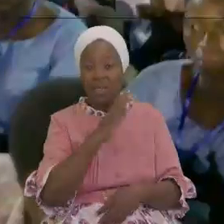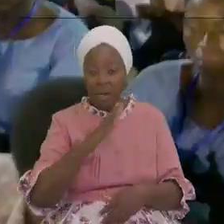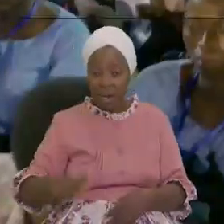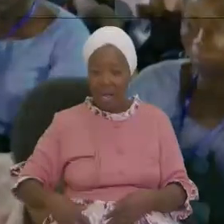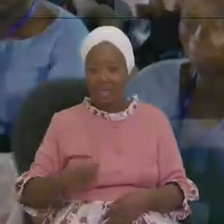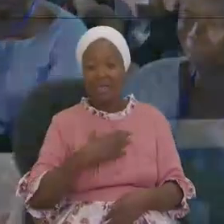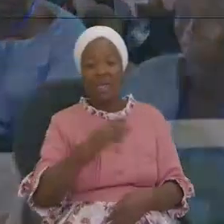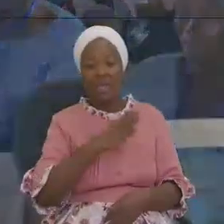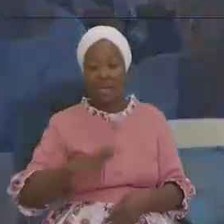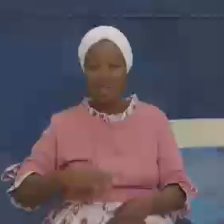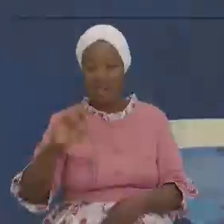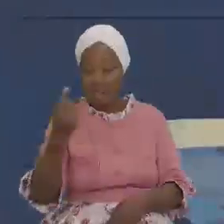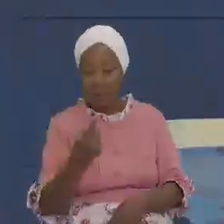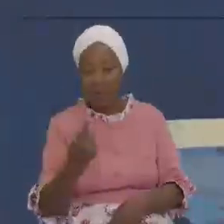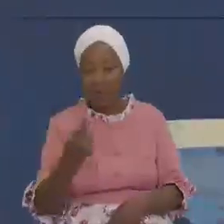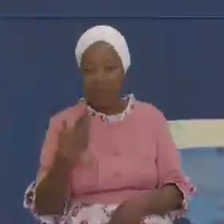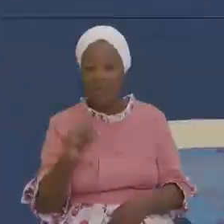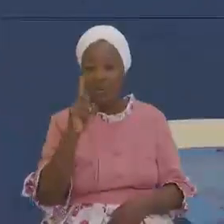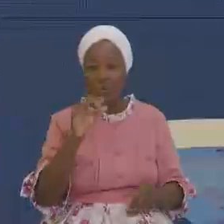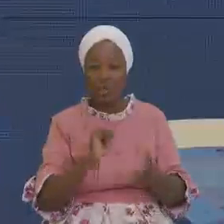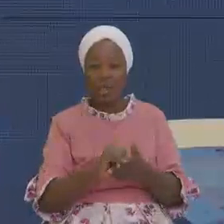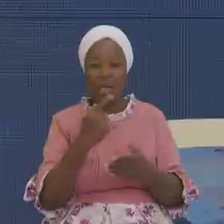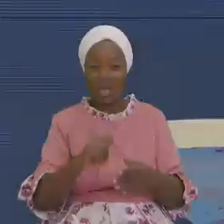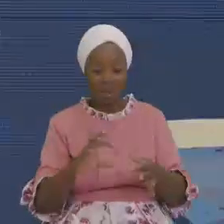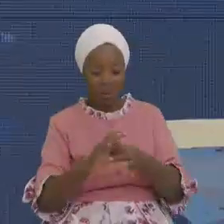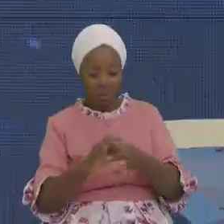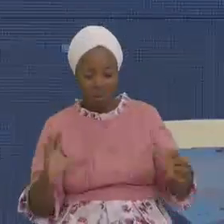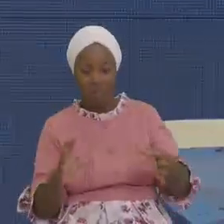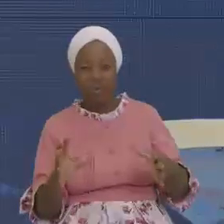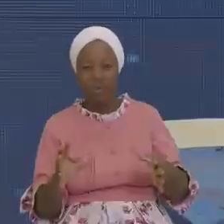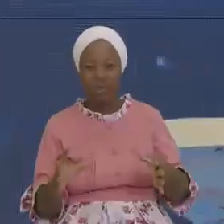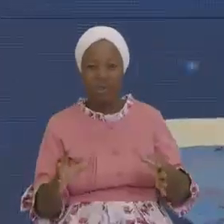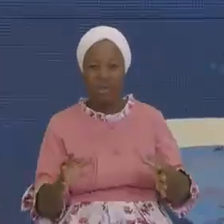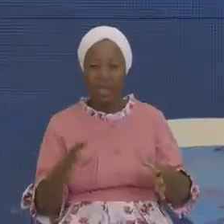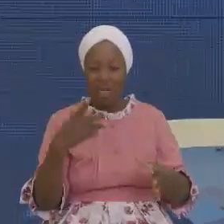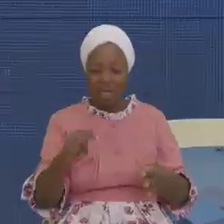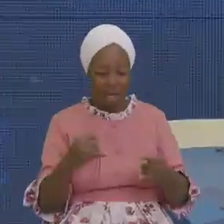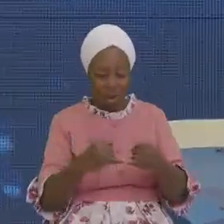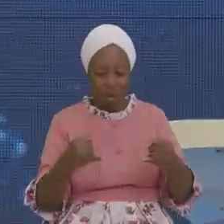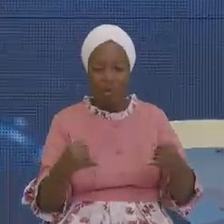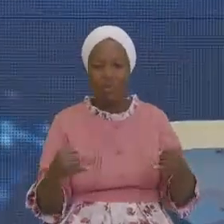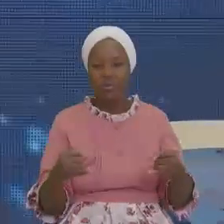the one who can untie and loose the cord.